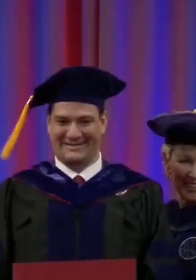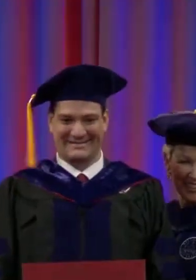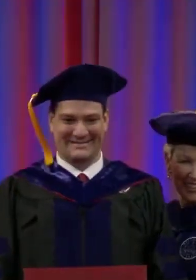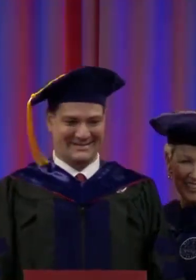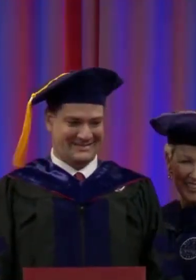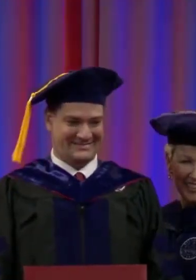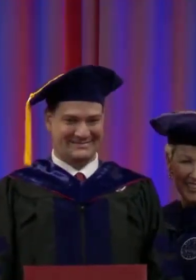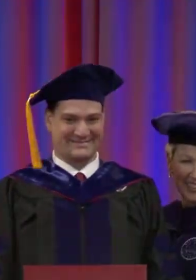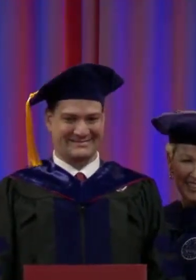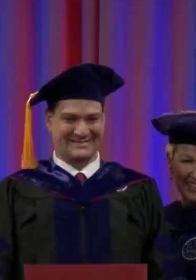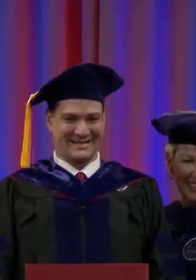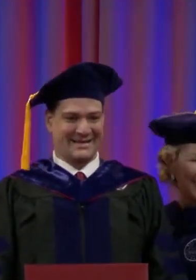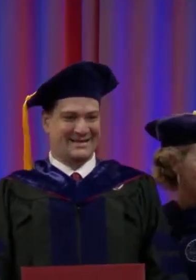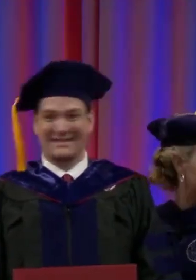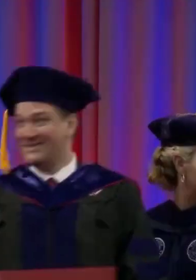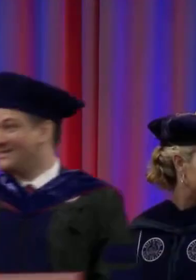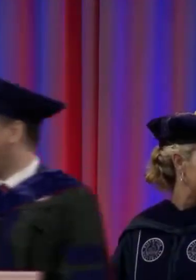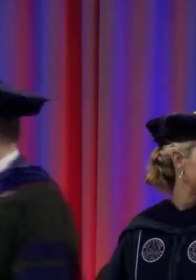Aubrey Lee Swank.